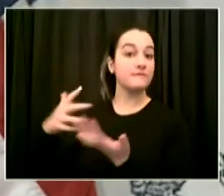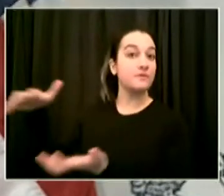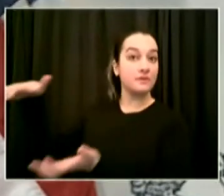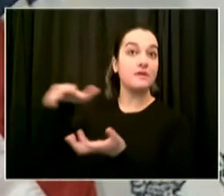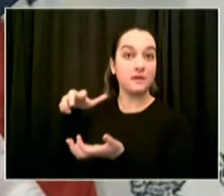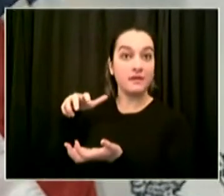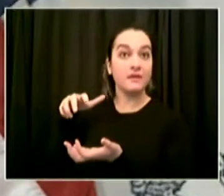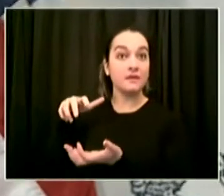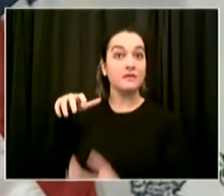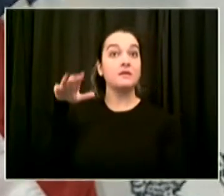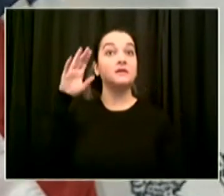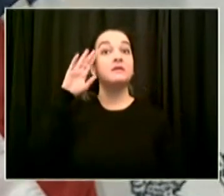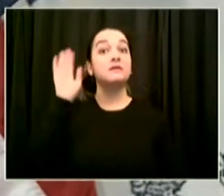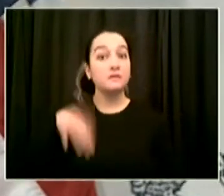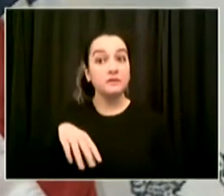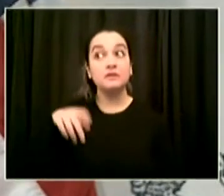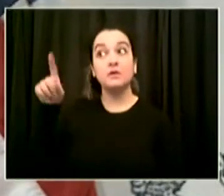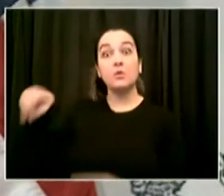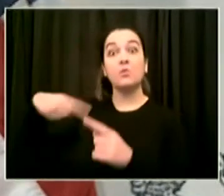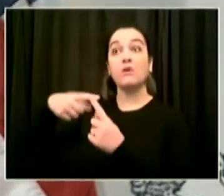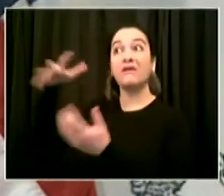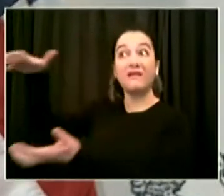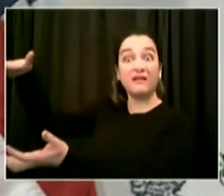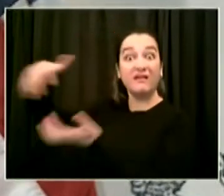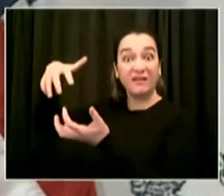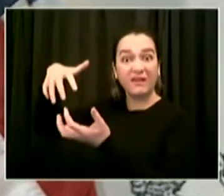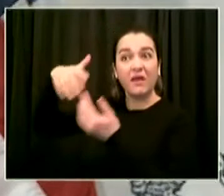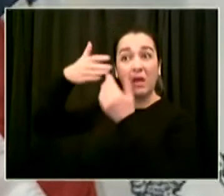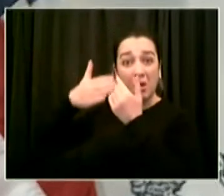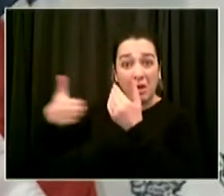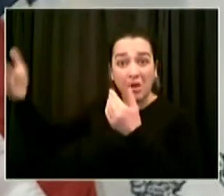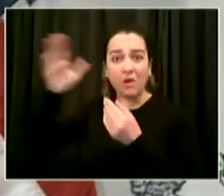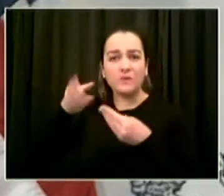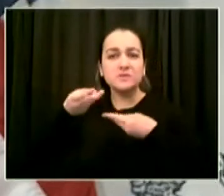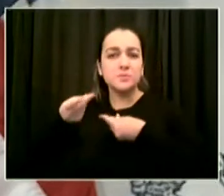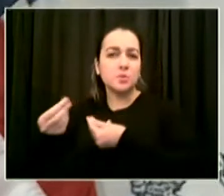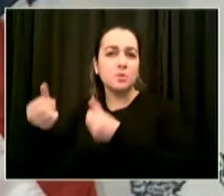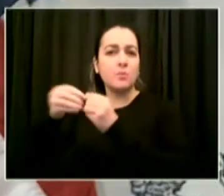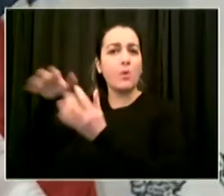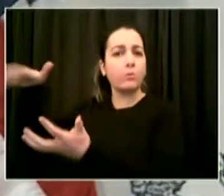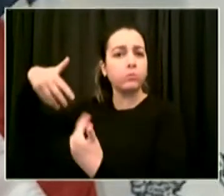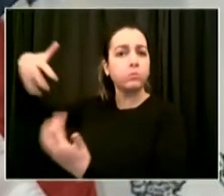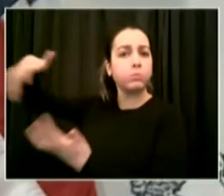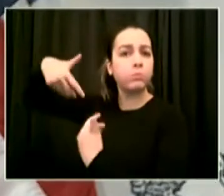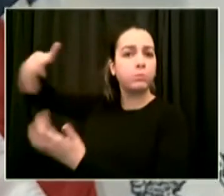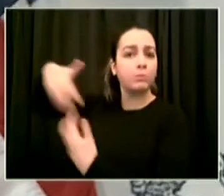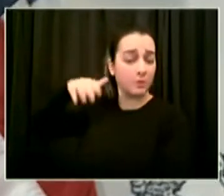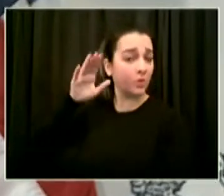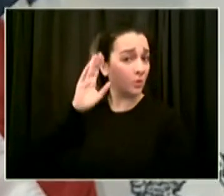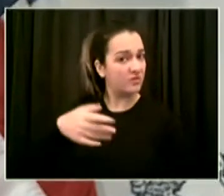supply grow. And so I'm confident it's coming, and we better be ready for it. Go ahead.